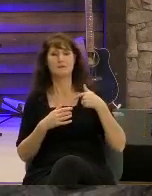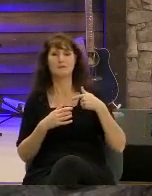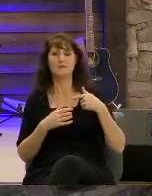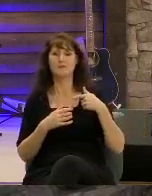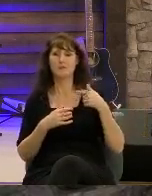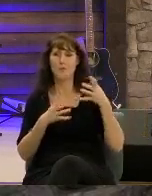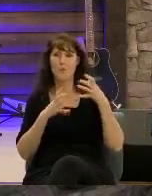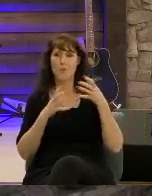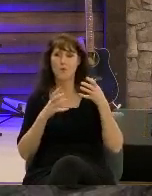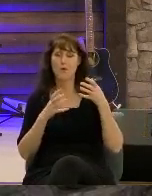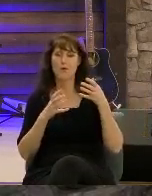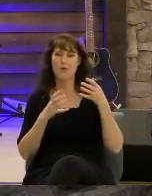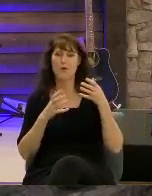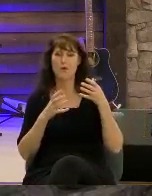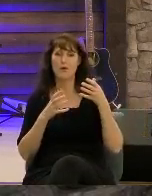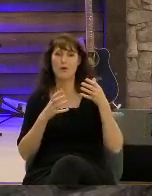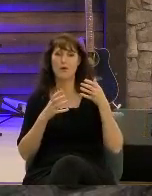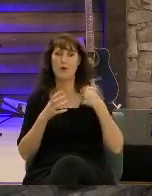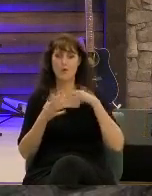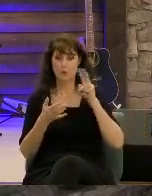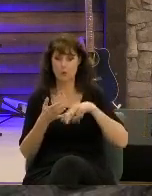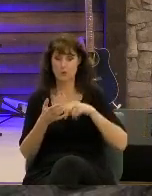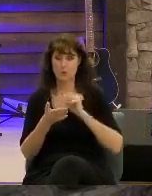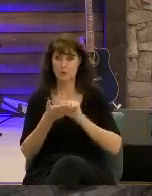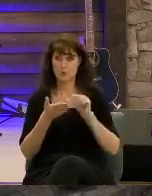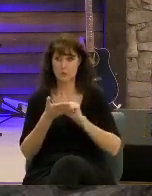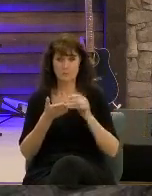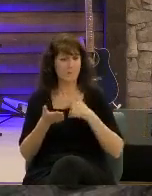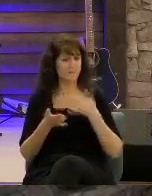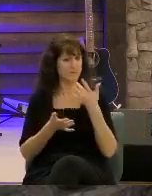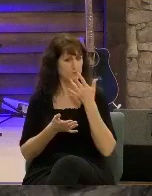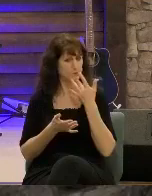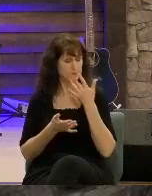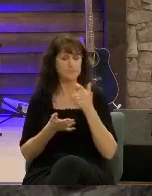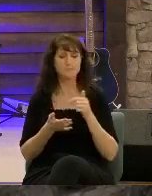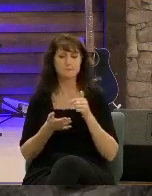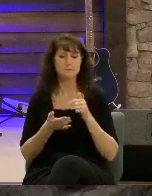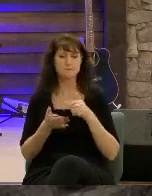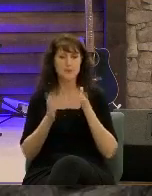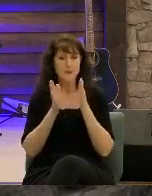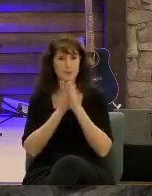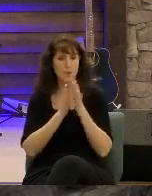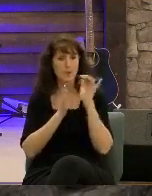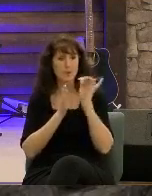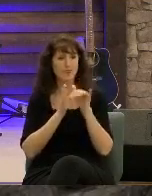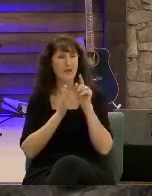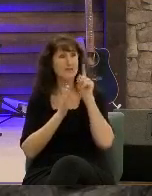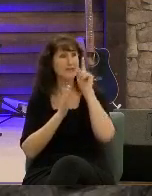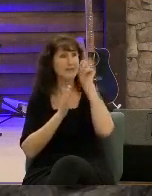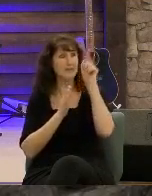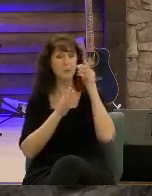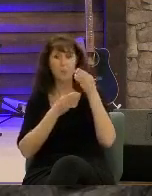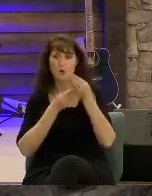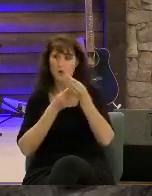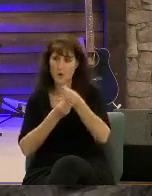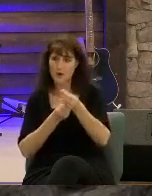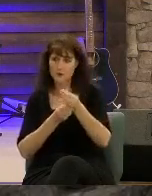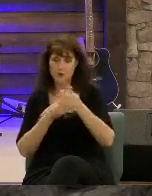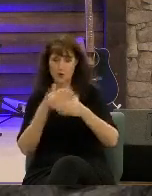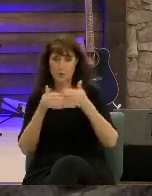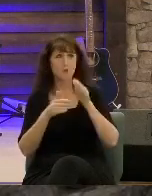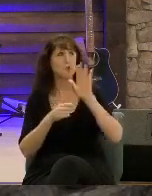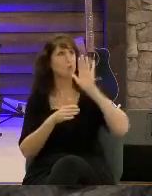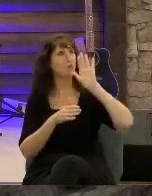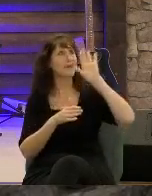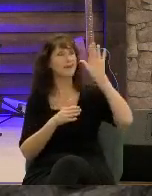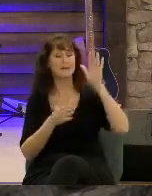my favorite verses in all the Bible. I've told you this in the past. I pray that he may grant you, according to the riches of his